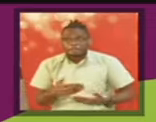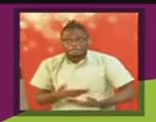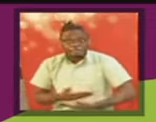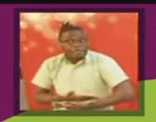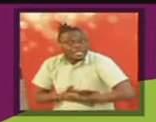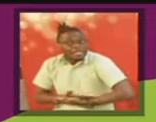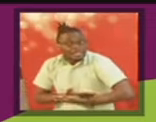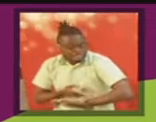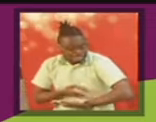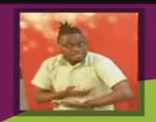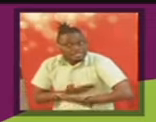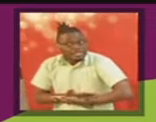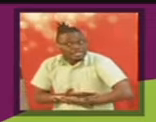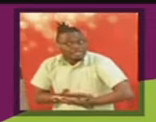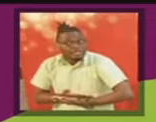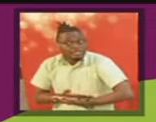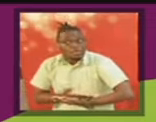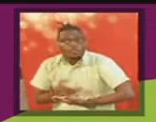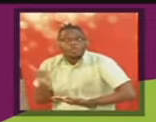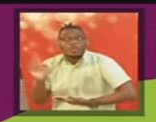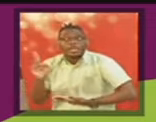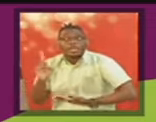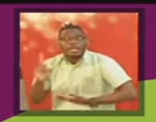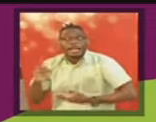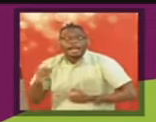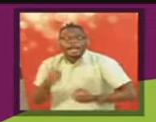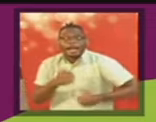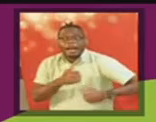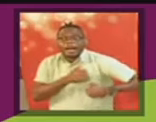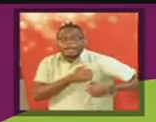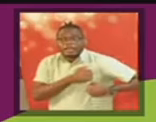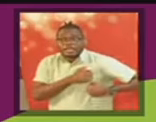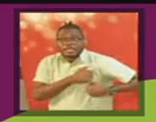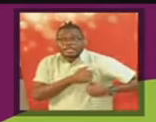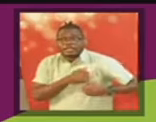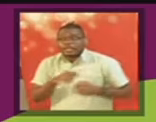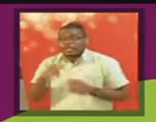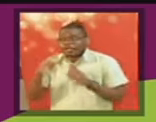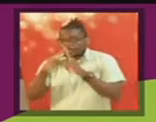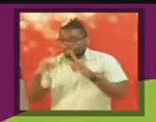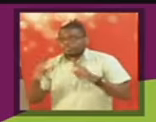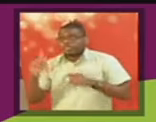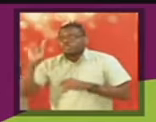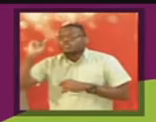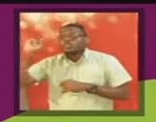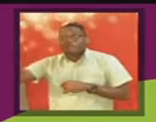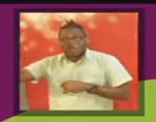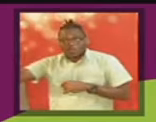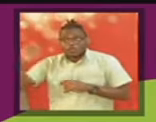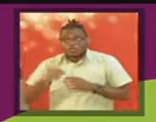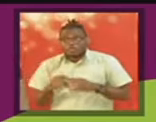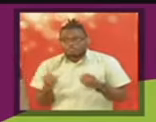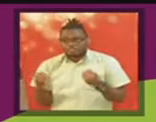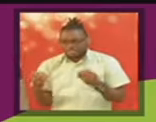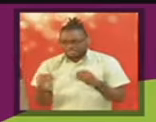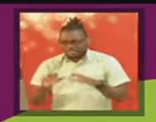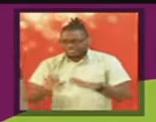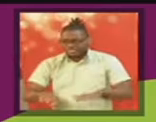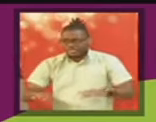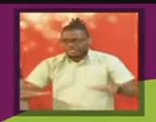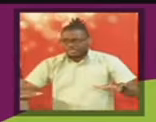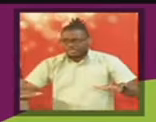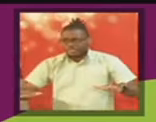compound of the Defense Force? And my second question, I know that the Minister of National Security is not